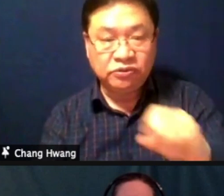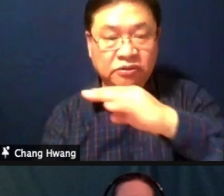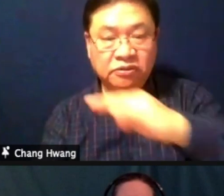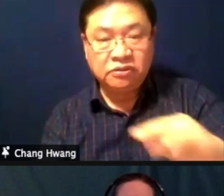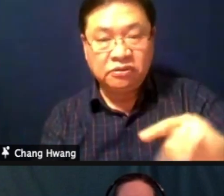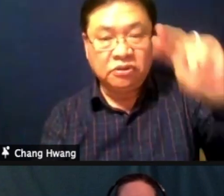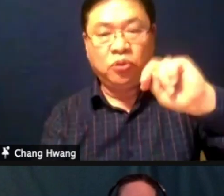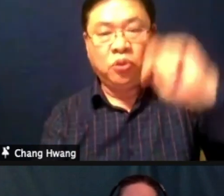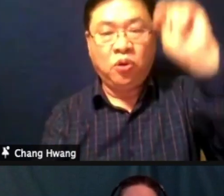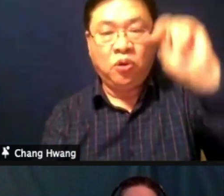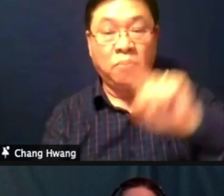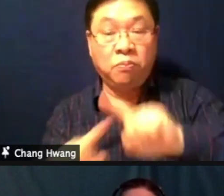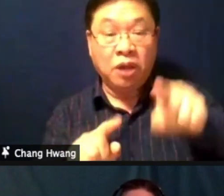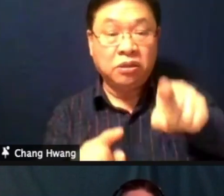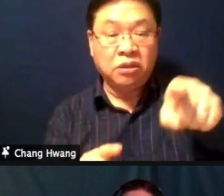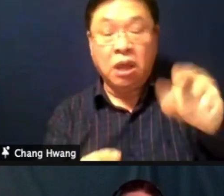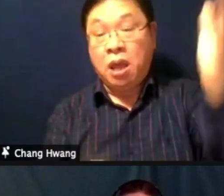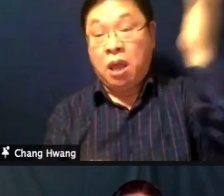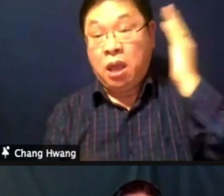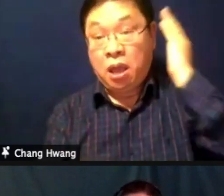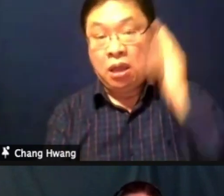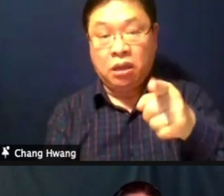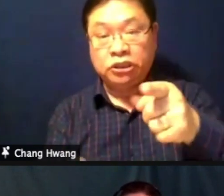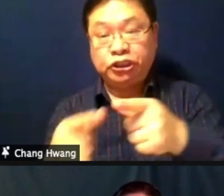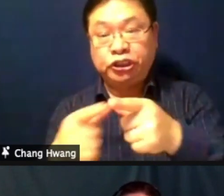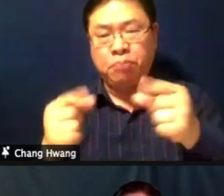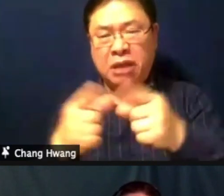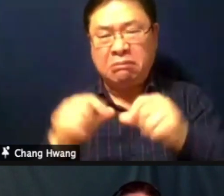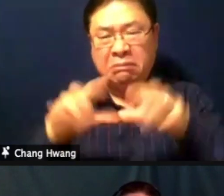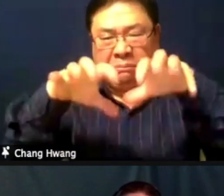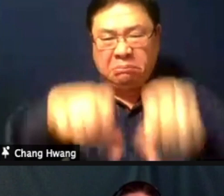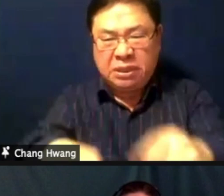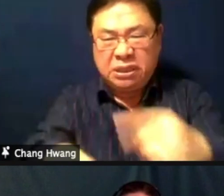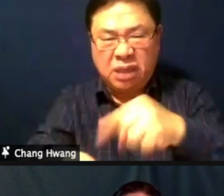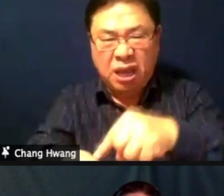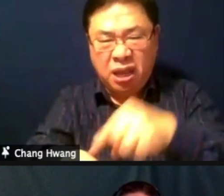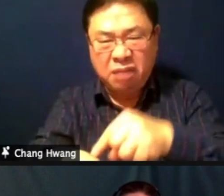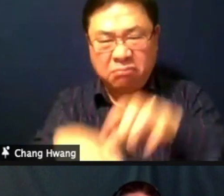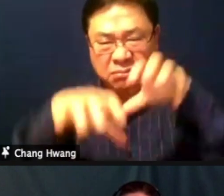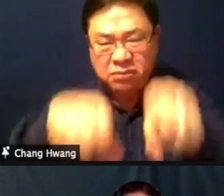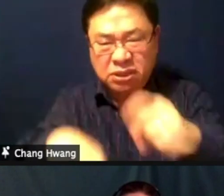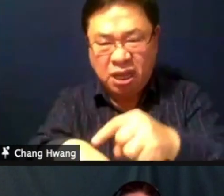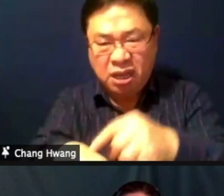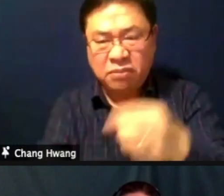Korea, and you can see South Korea below. At the time